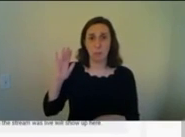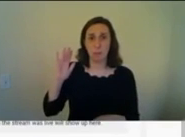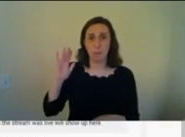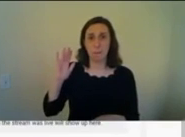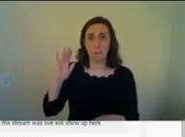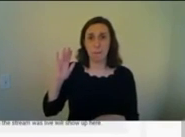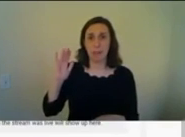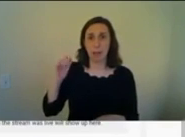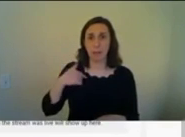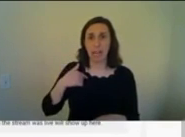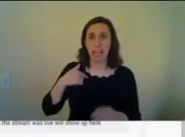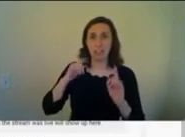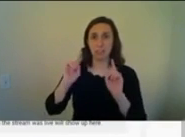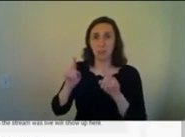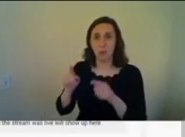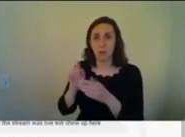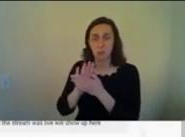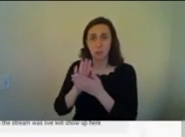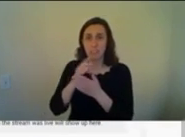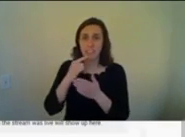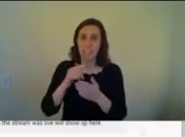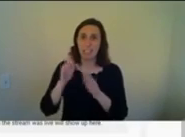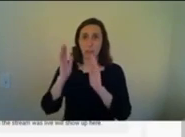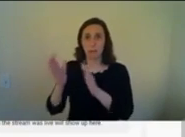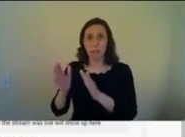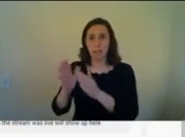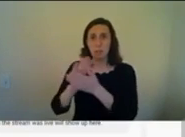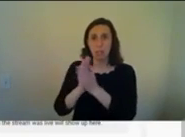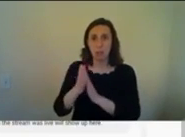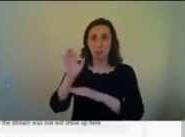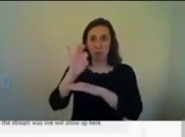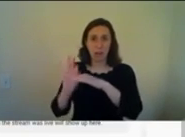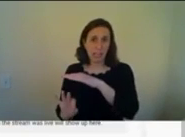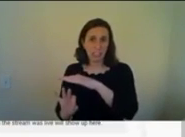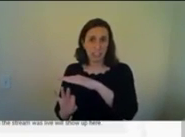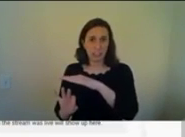becomes a fraction. The remainder becomes a fraction where this is the denominator.